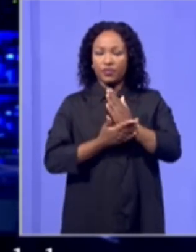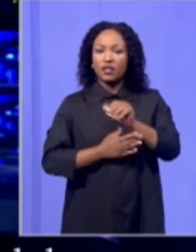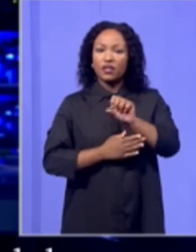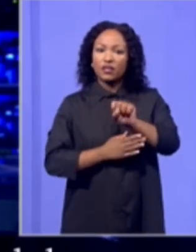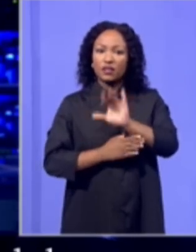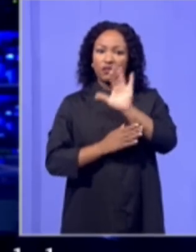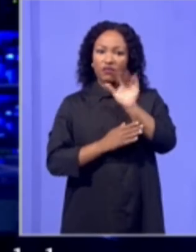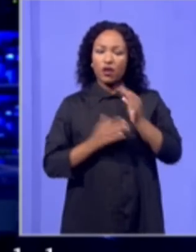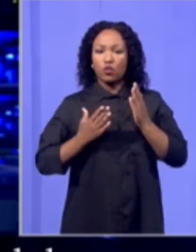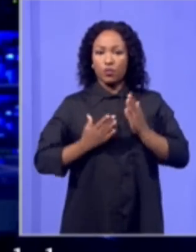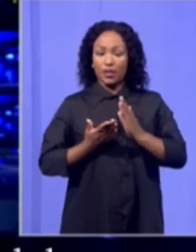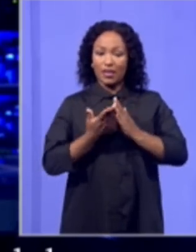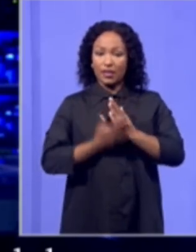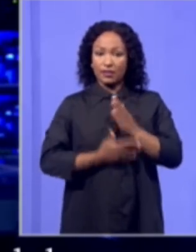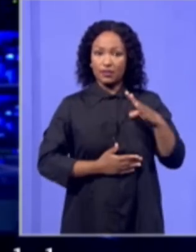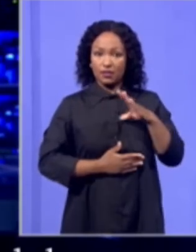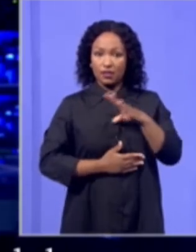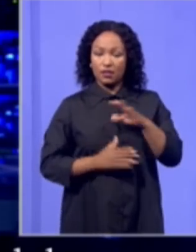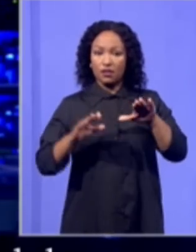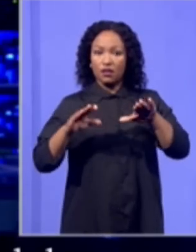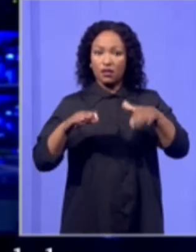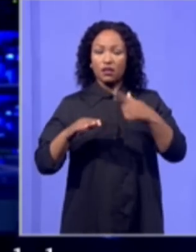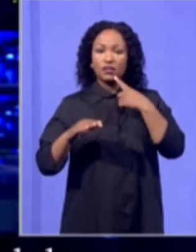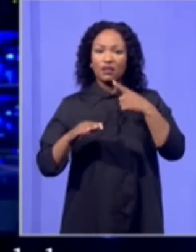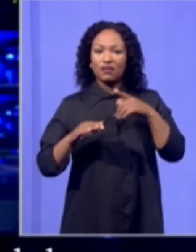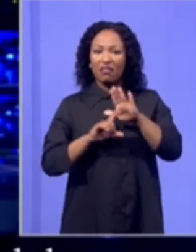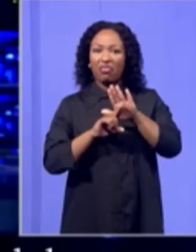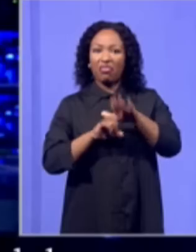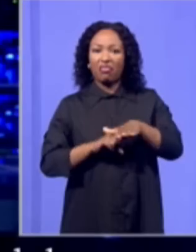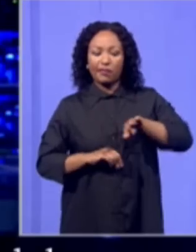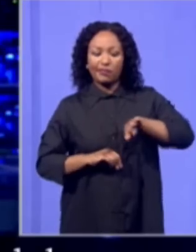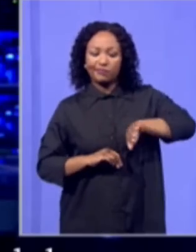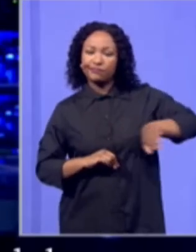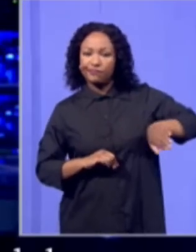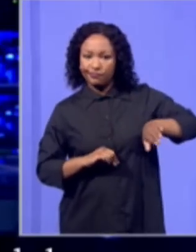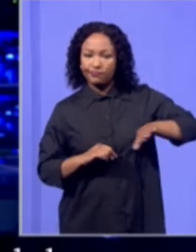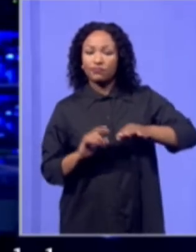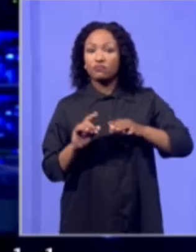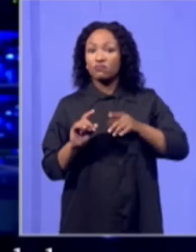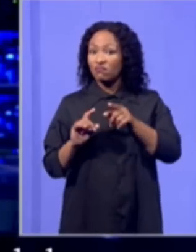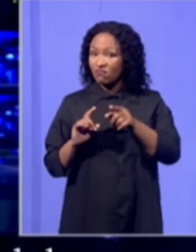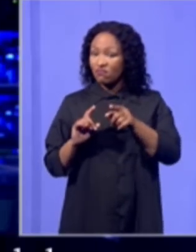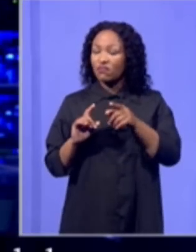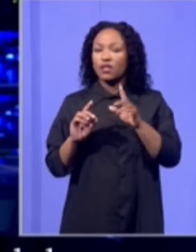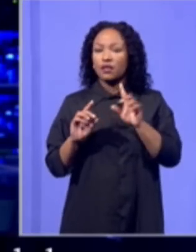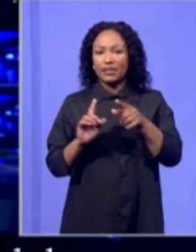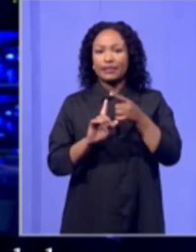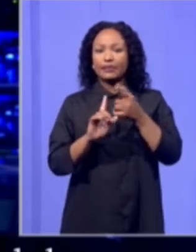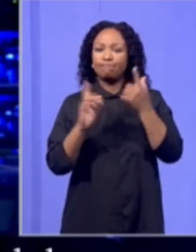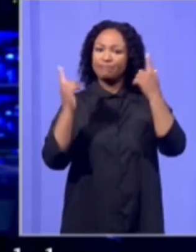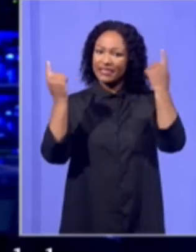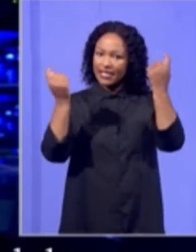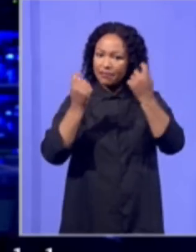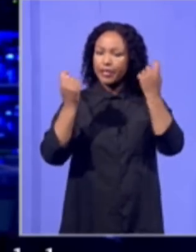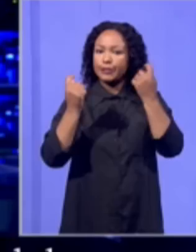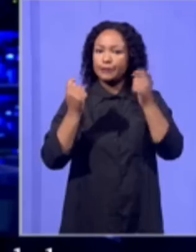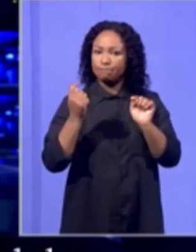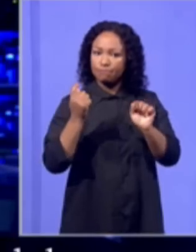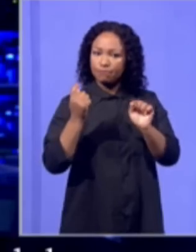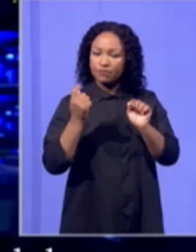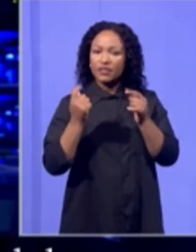tsa botho ya gore batswasetlhabelo ba kgethololo le go se tsewe tsia ke sengwe se ba tshwanetseng go se keteka. Ba re